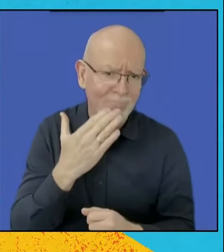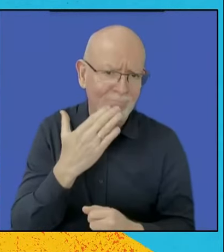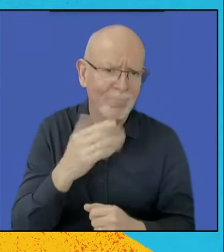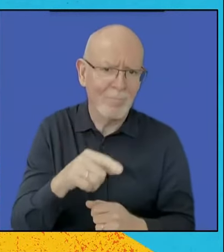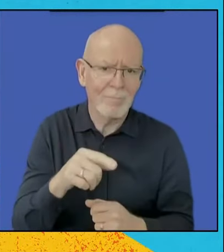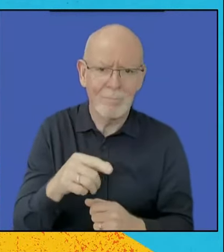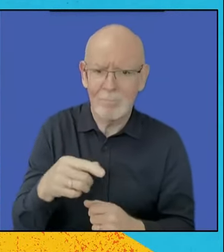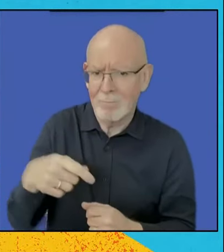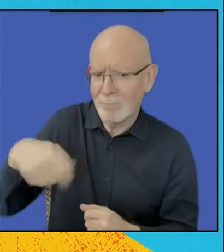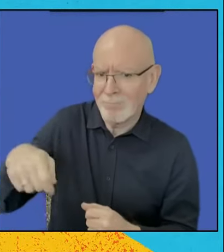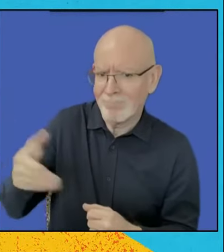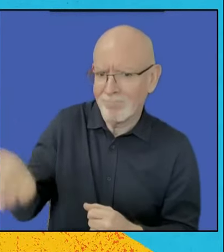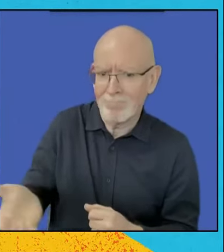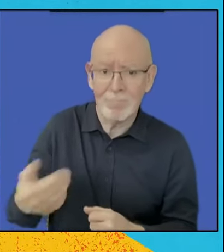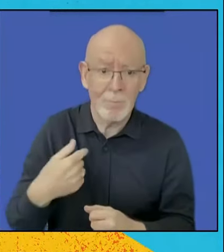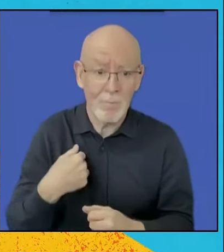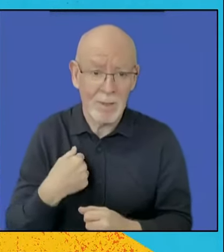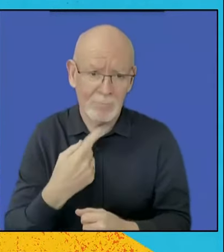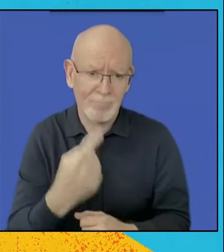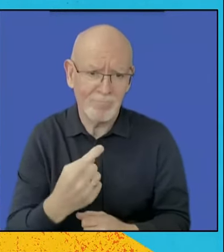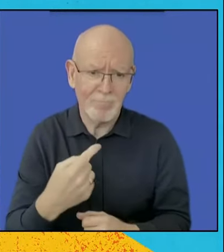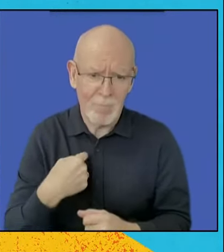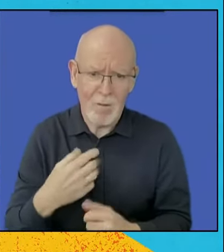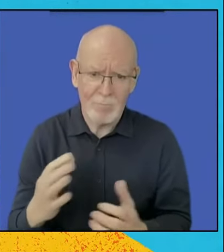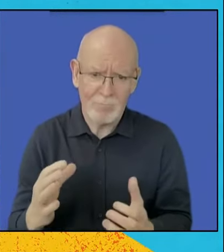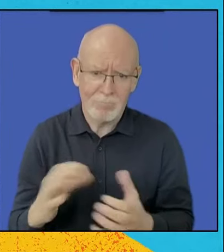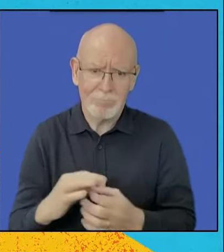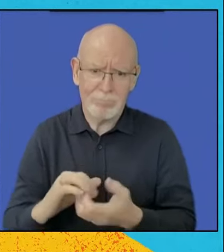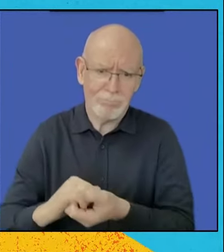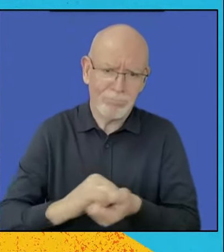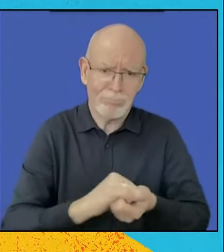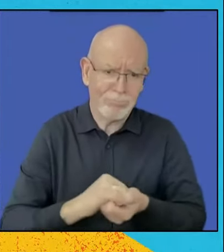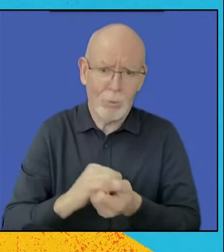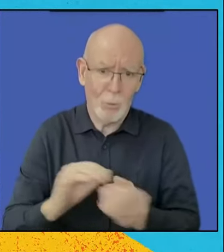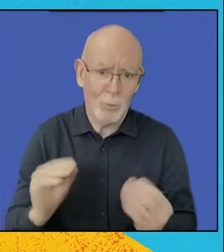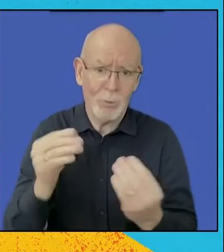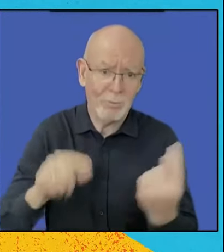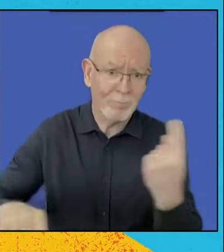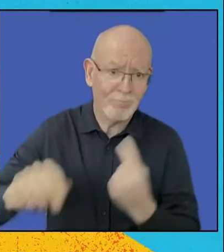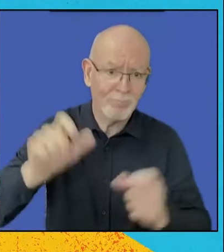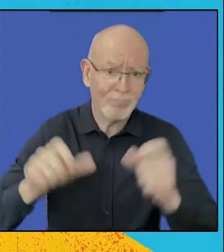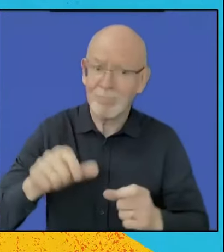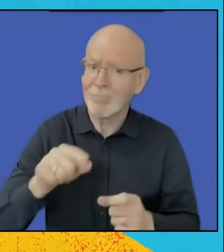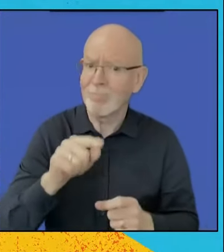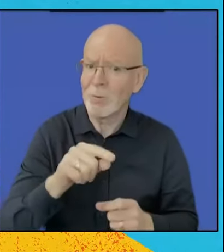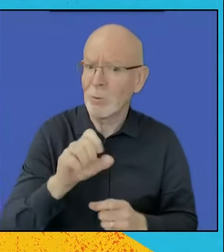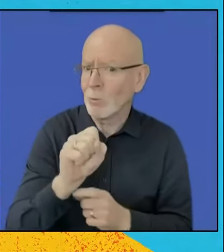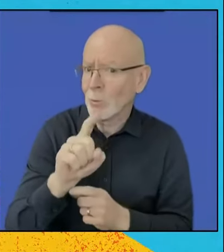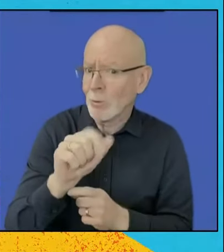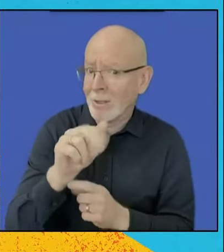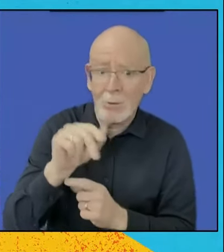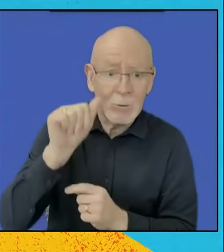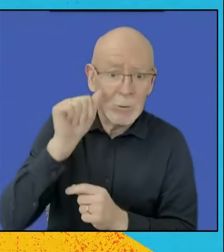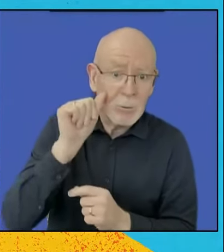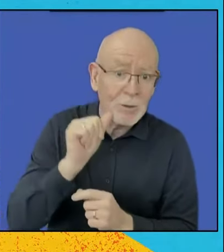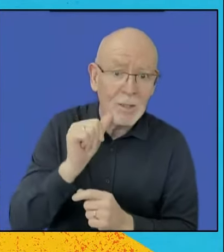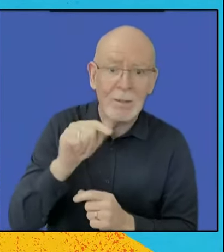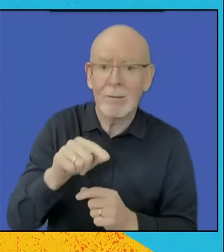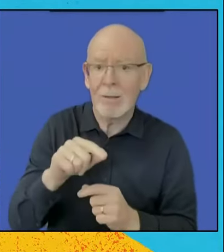Dear colleagues, dear young people, welcome to the ECOSOC Youth Forum of 2023. As many of you know